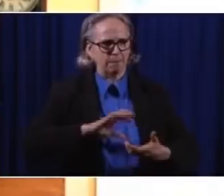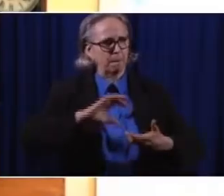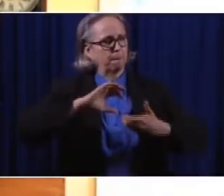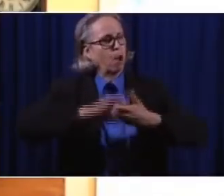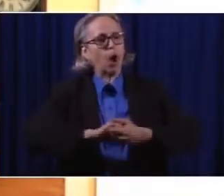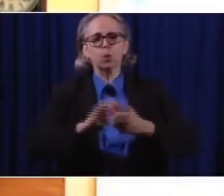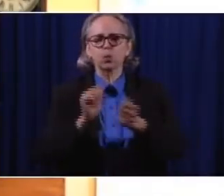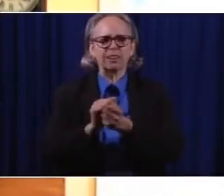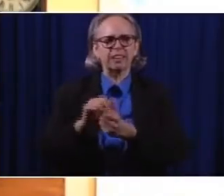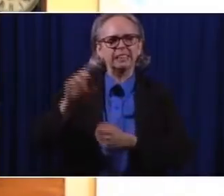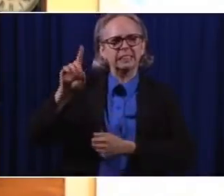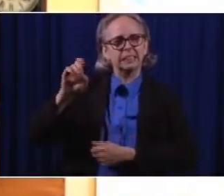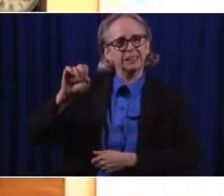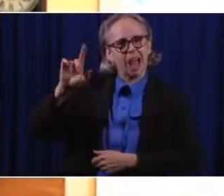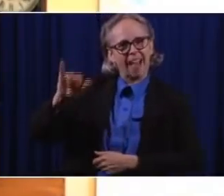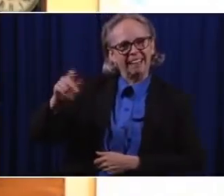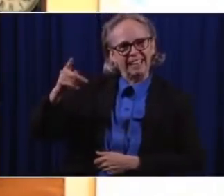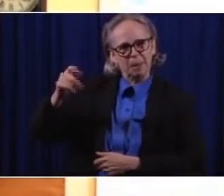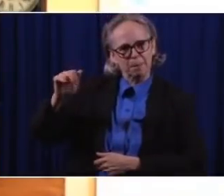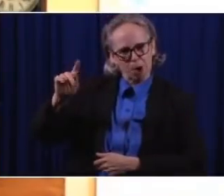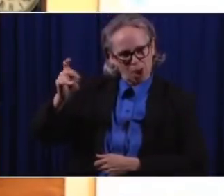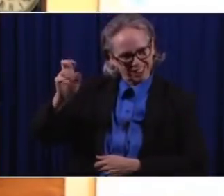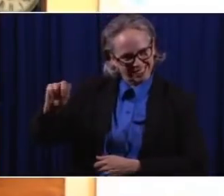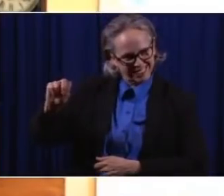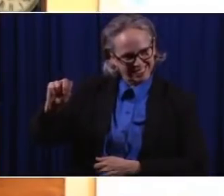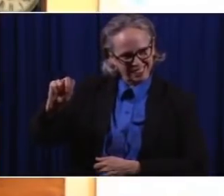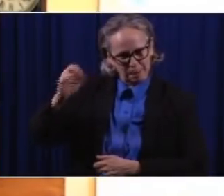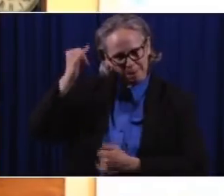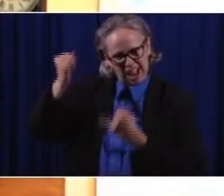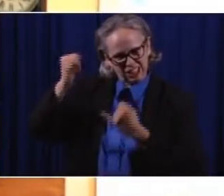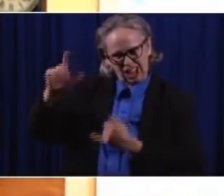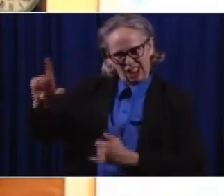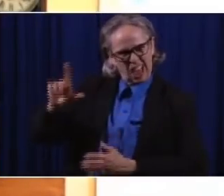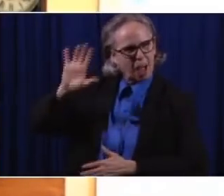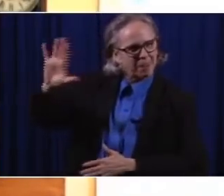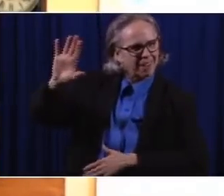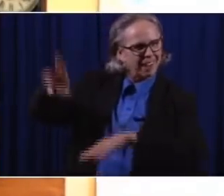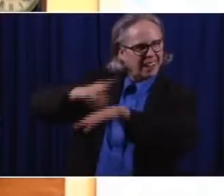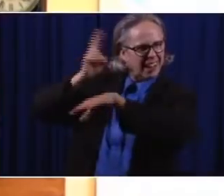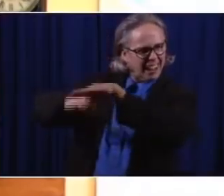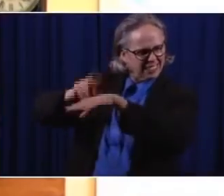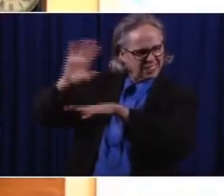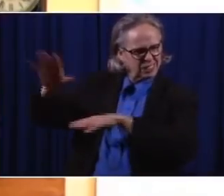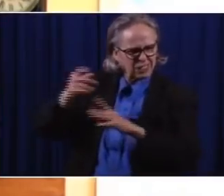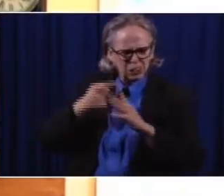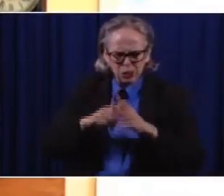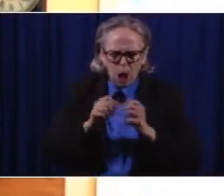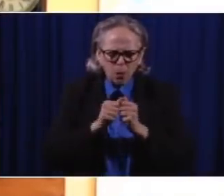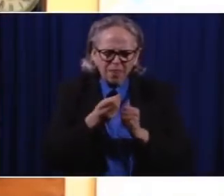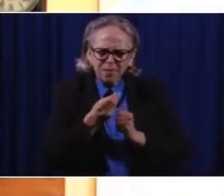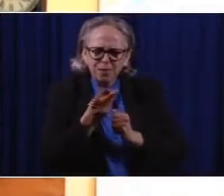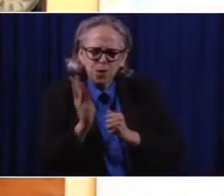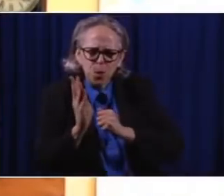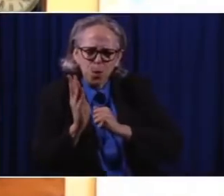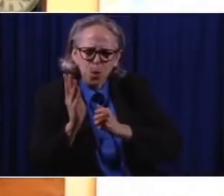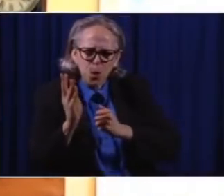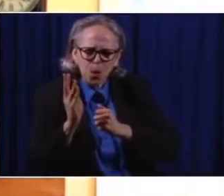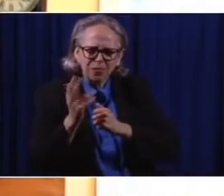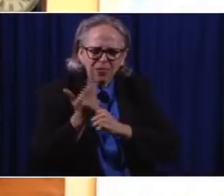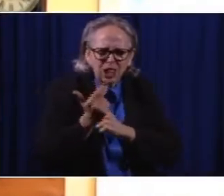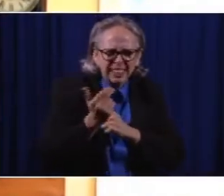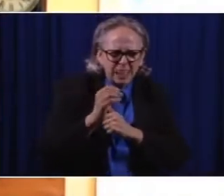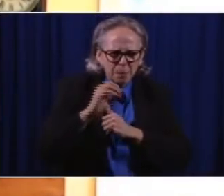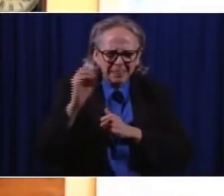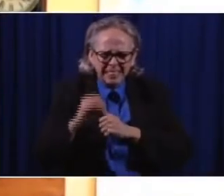of counties that offered the books, and about 13% of our eligible kids were getting them. But today,